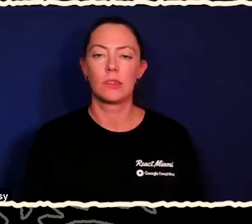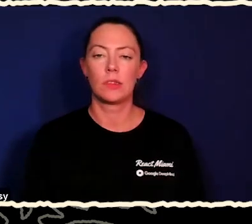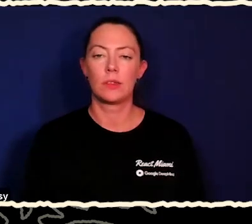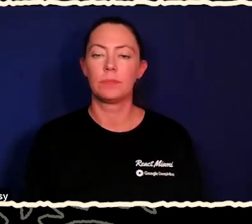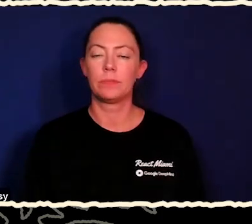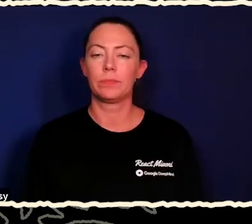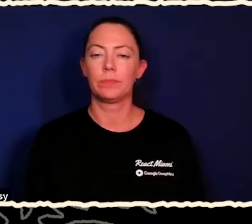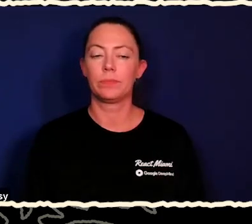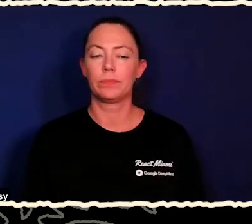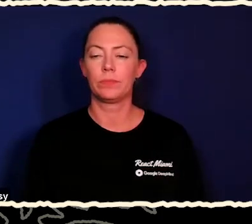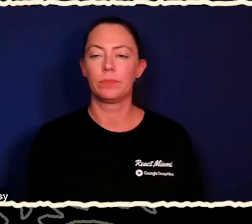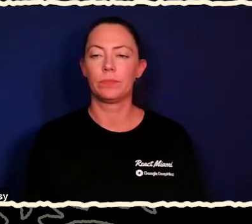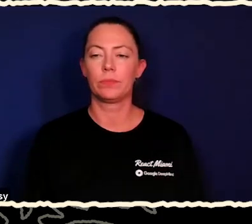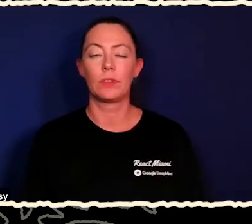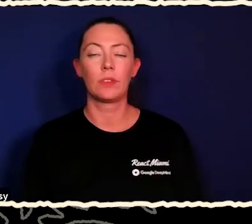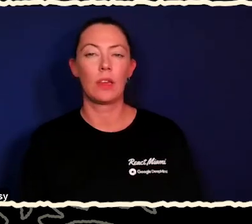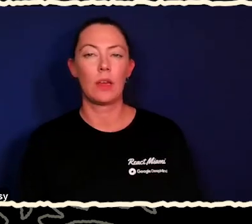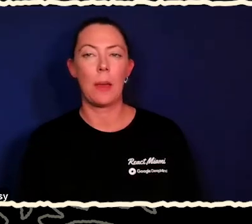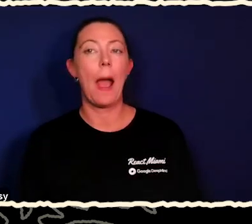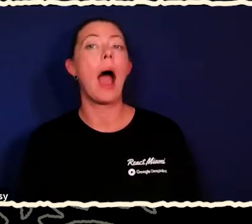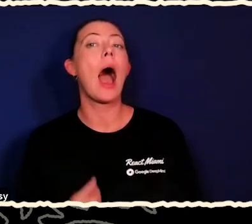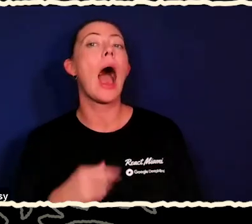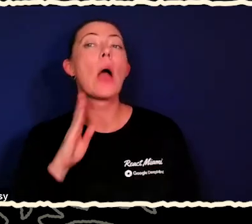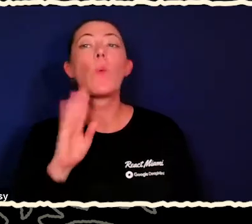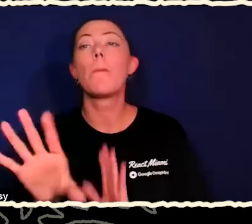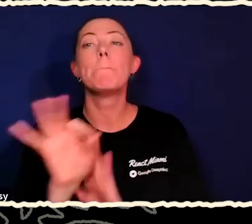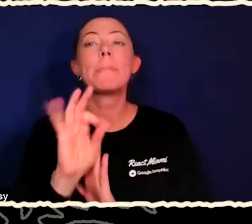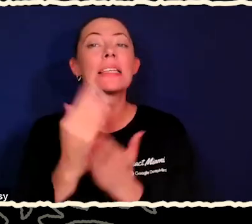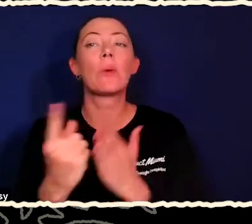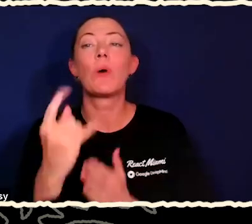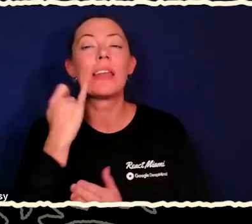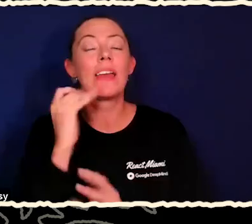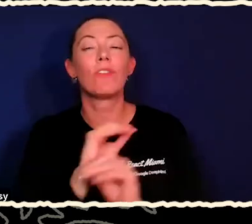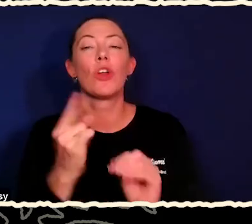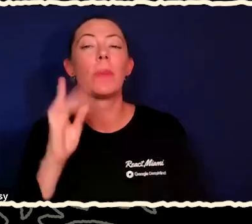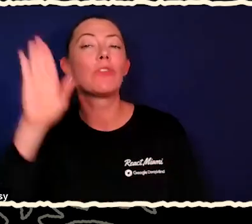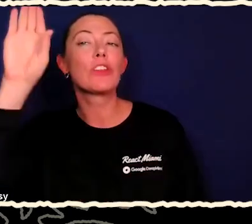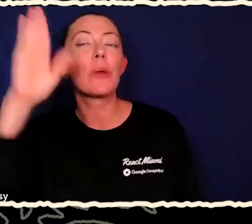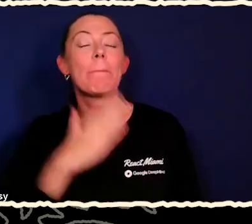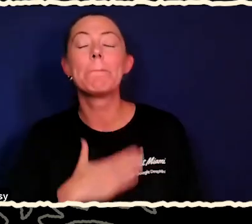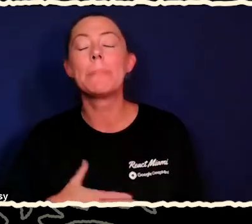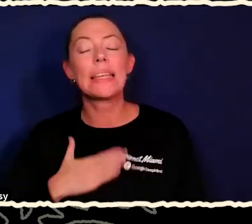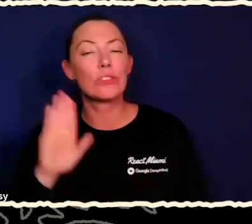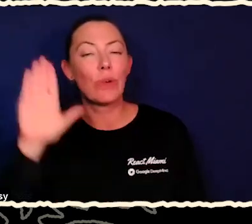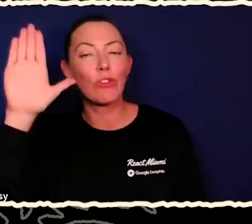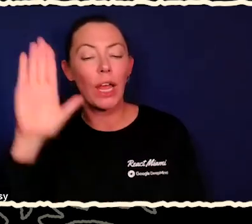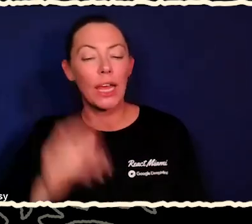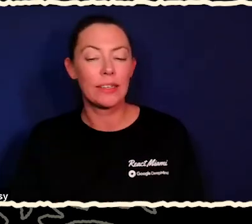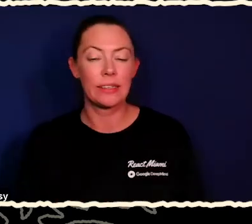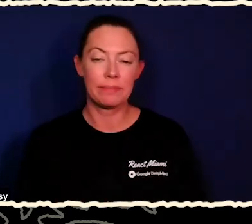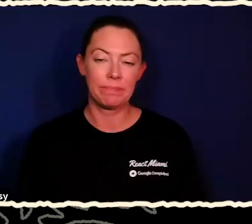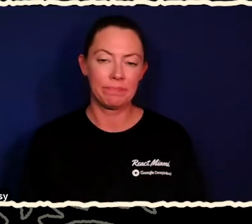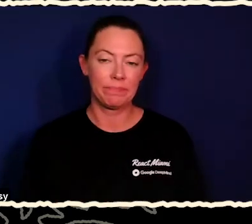Pick. I might pick someone Yeah. at random. Raise your hand.